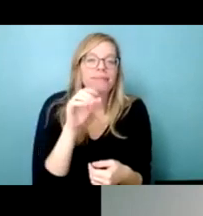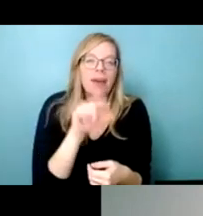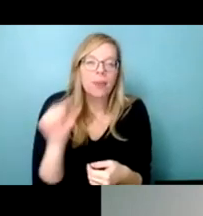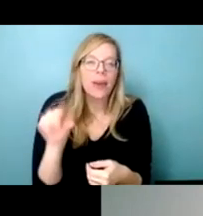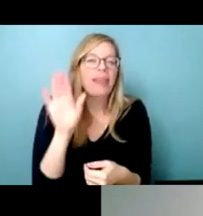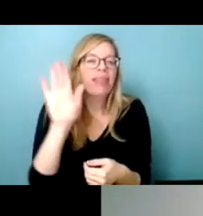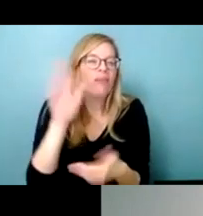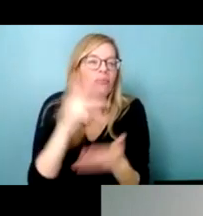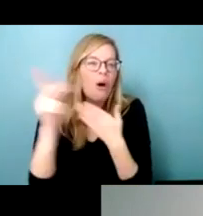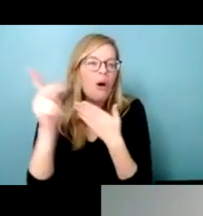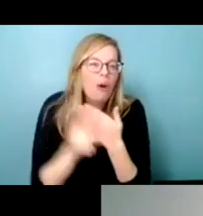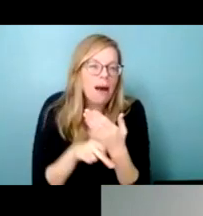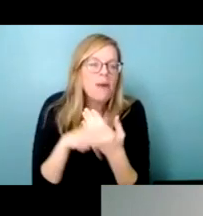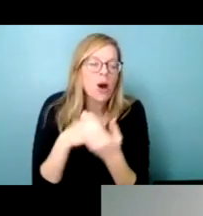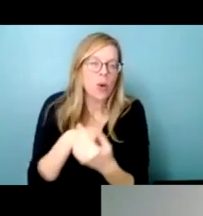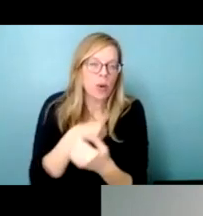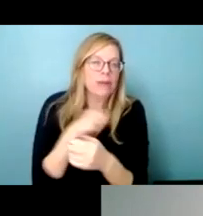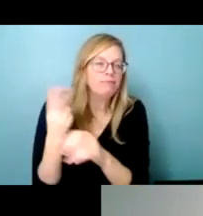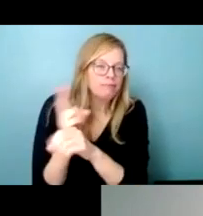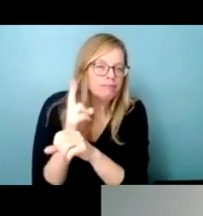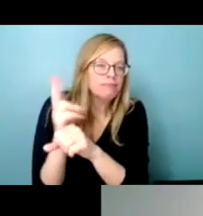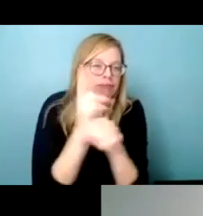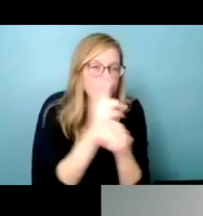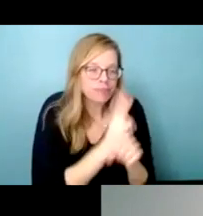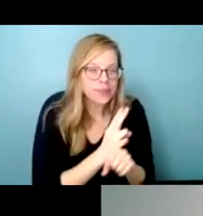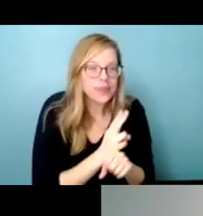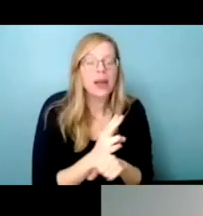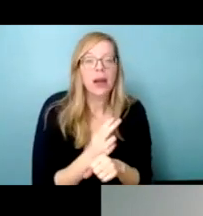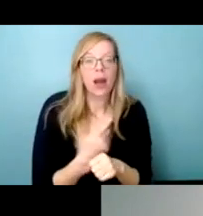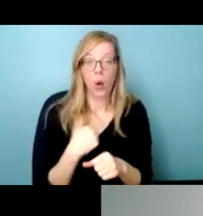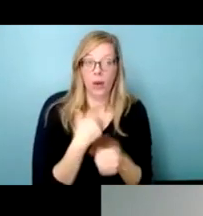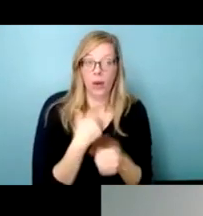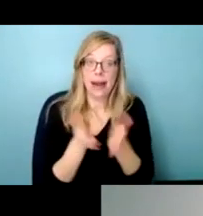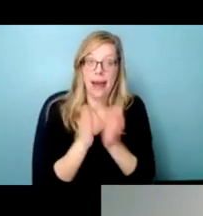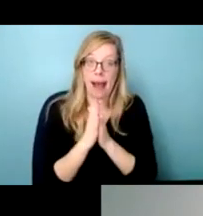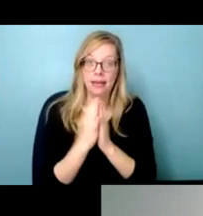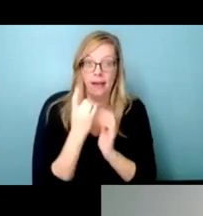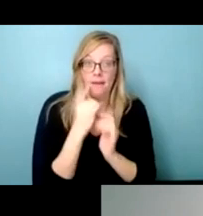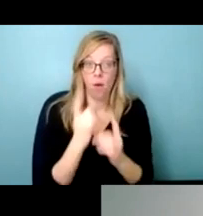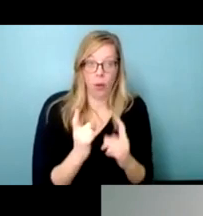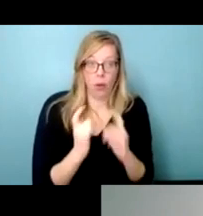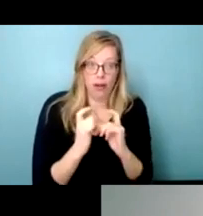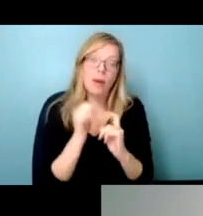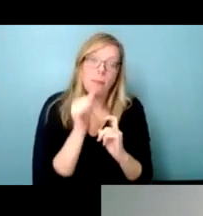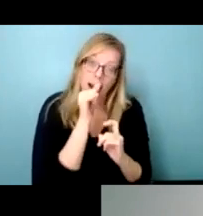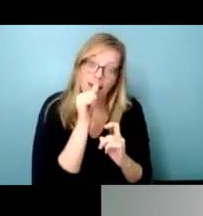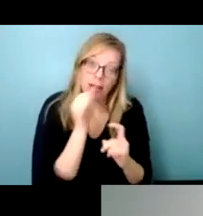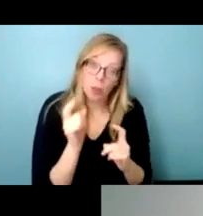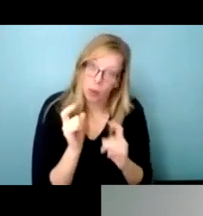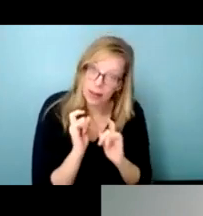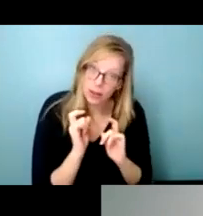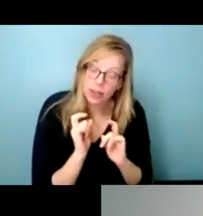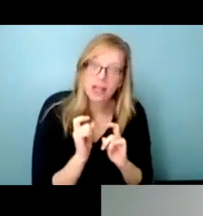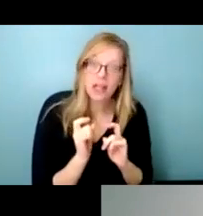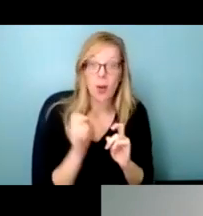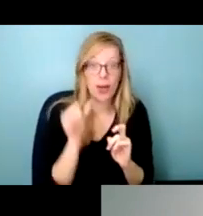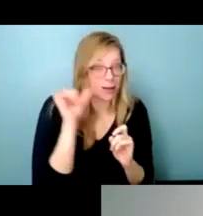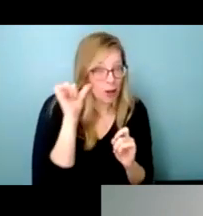We're doing more on the ask for donations, so private donations. Giving Tuesday was